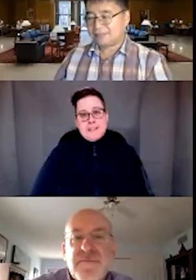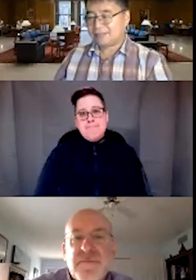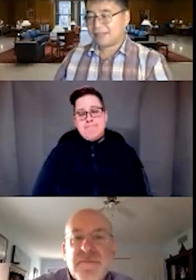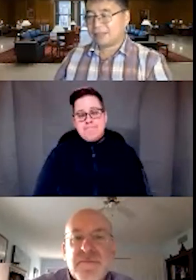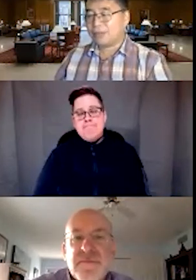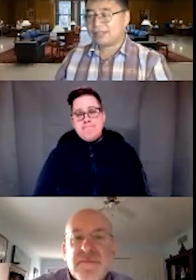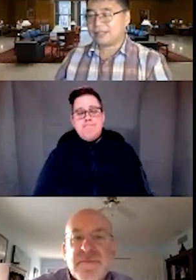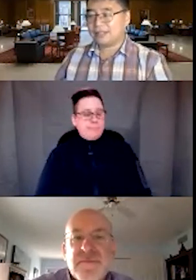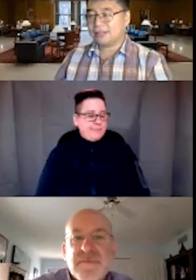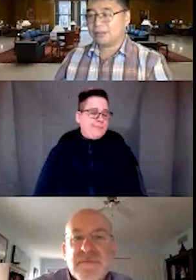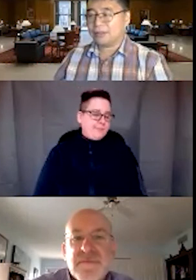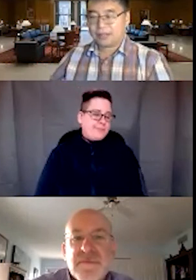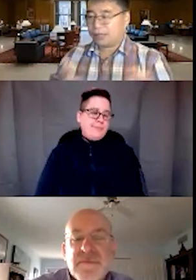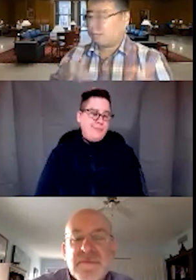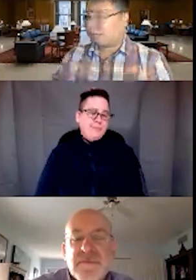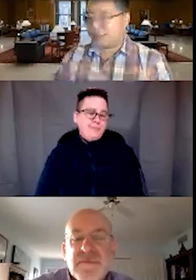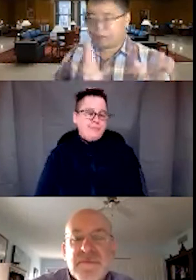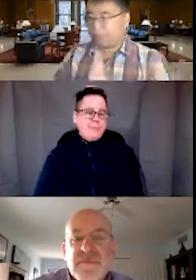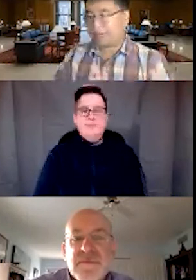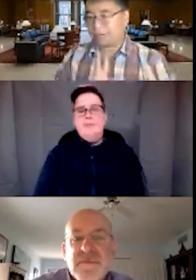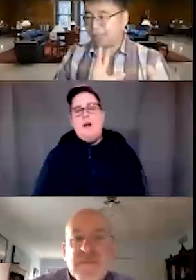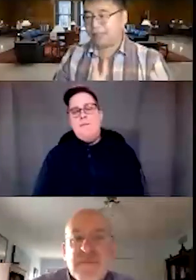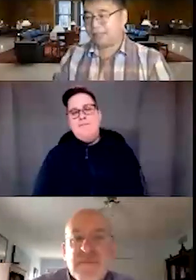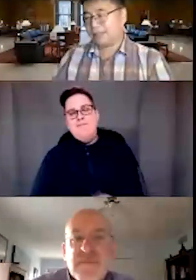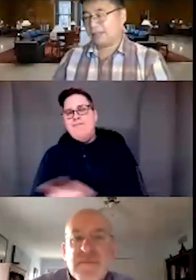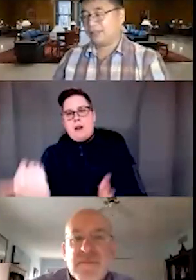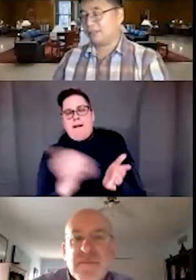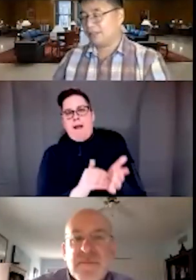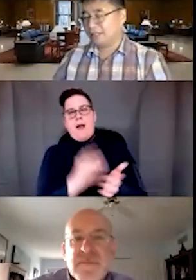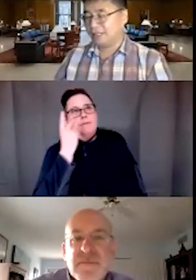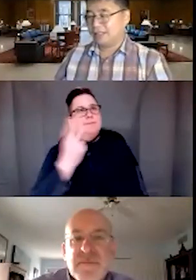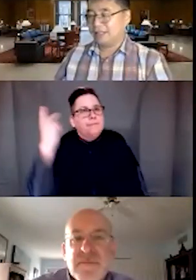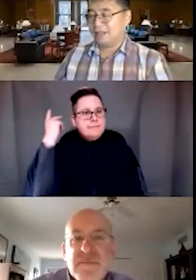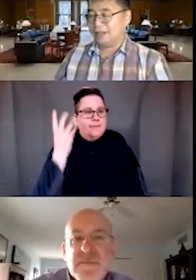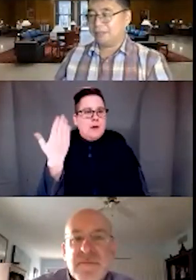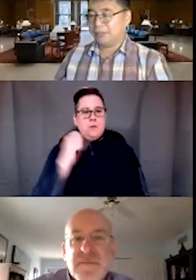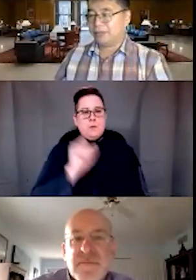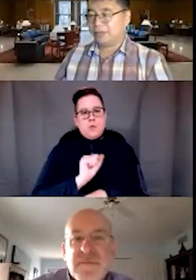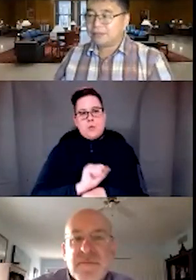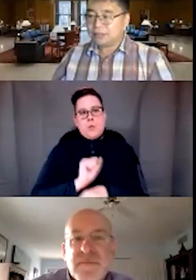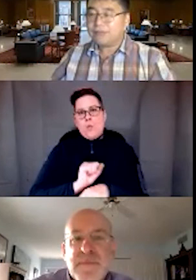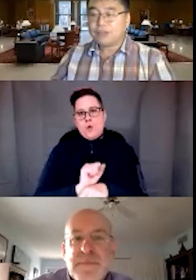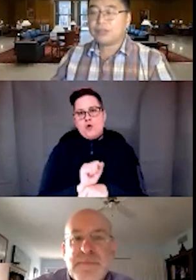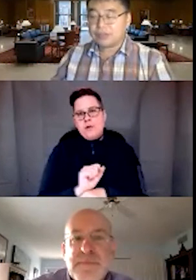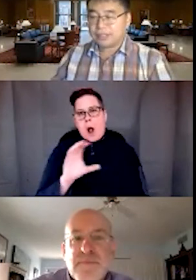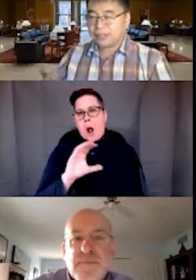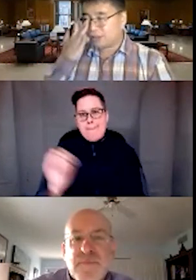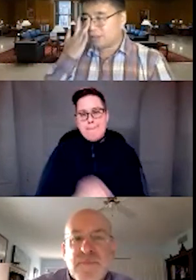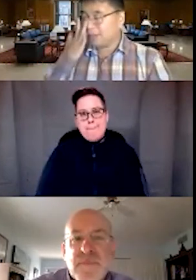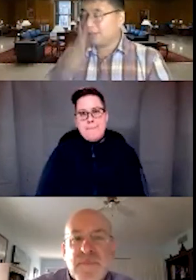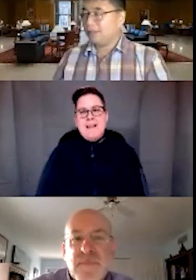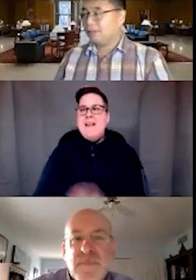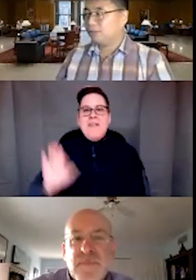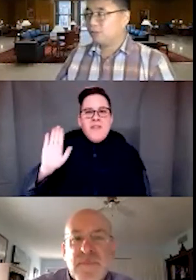the reason, so again, going, harkening back to my days at Geisinger, It was the vision of the